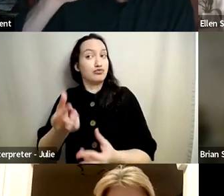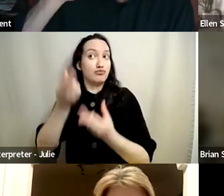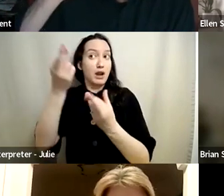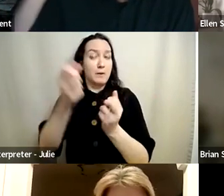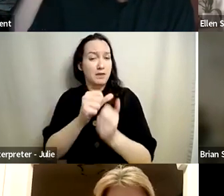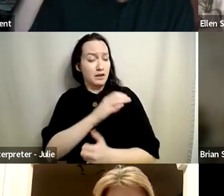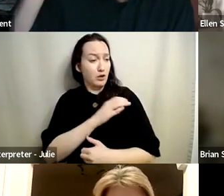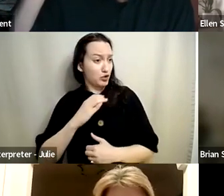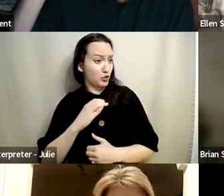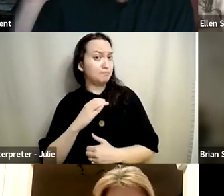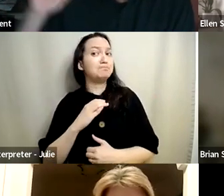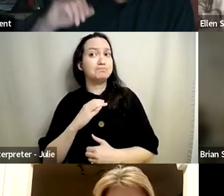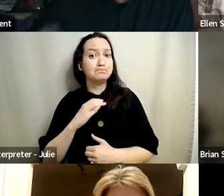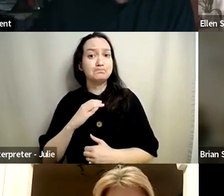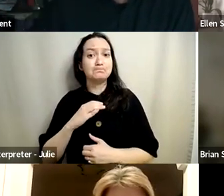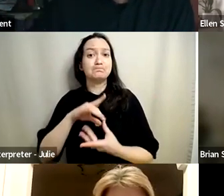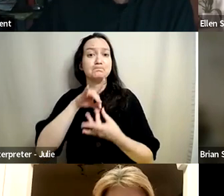council